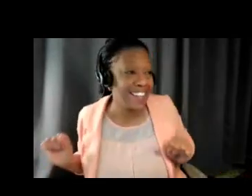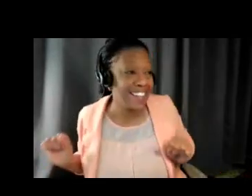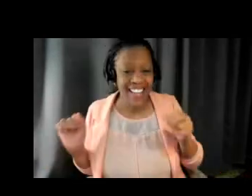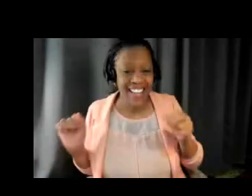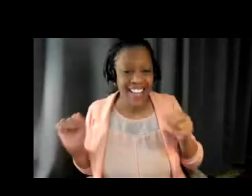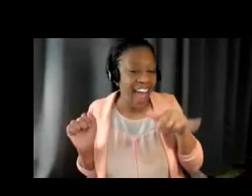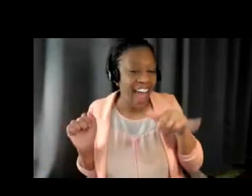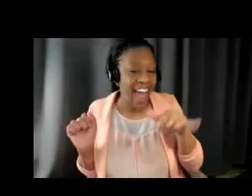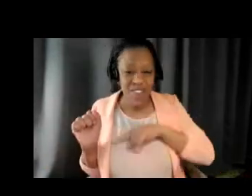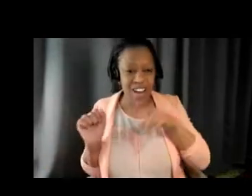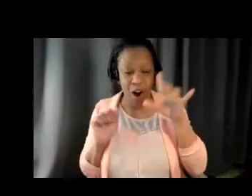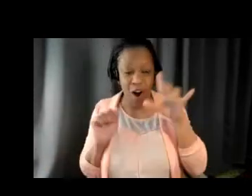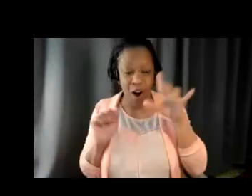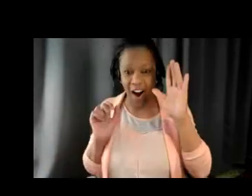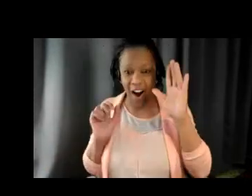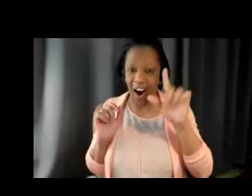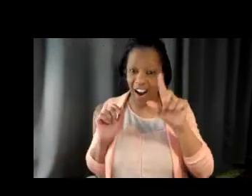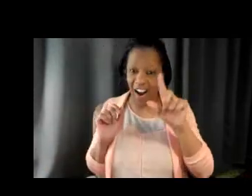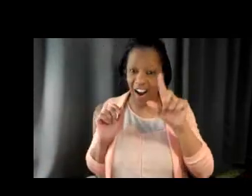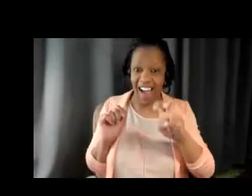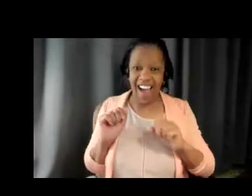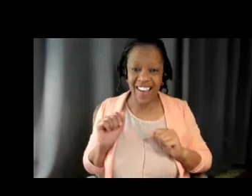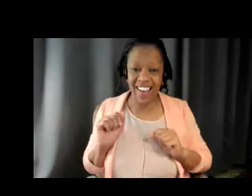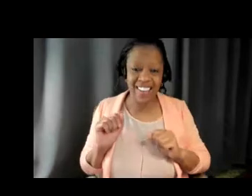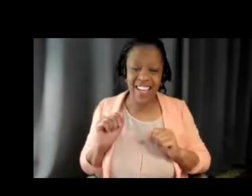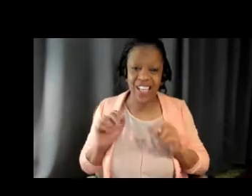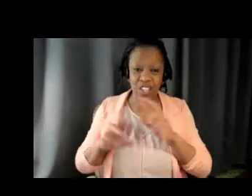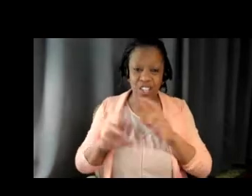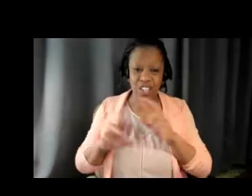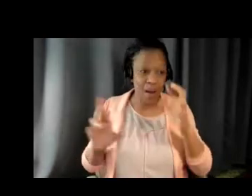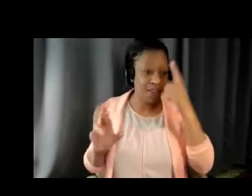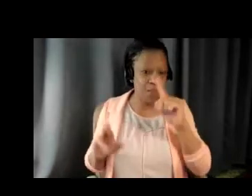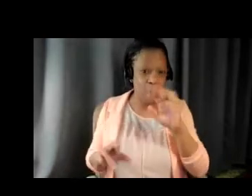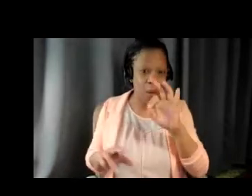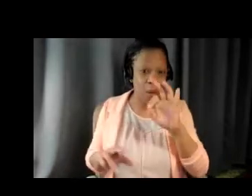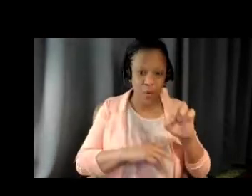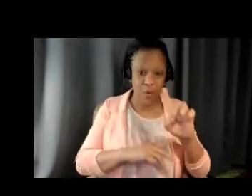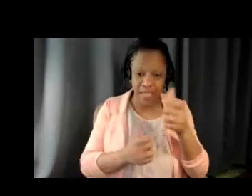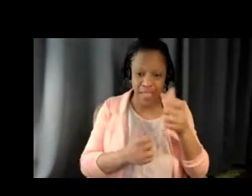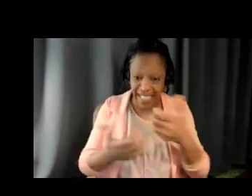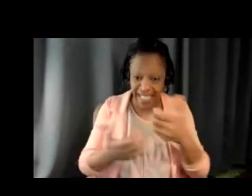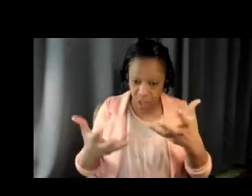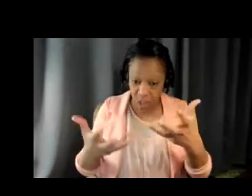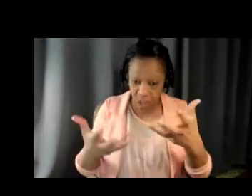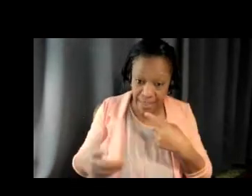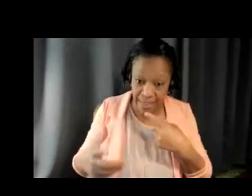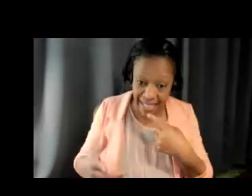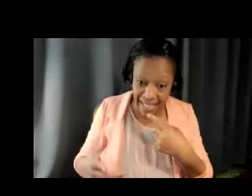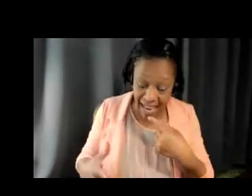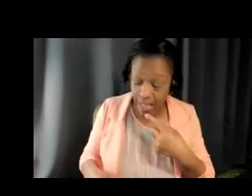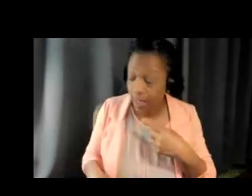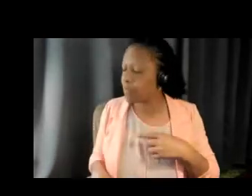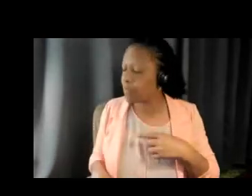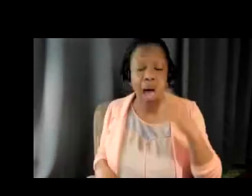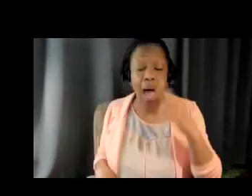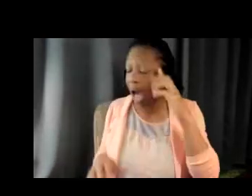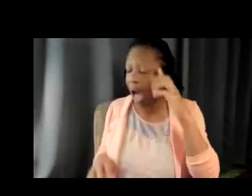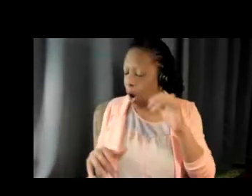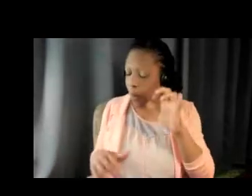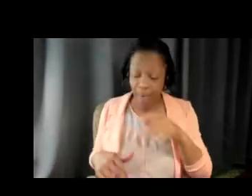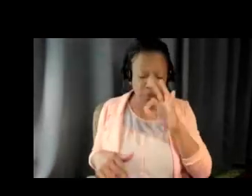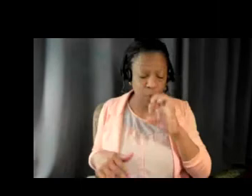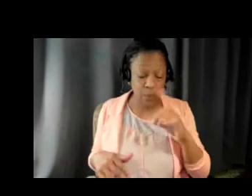Hey! So that they're ready for the food. Anything that you want to say before we head out? I hope it's good. You hope it's good? It's going to be